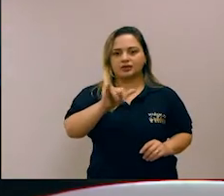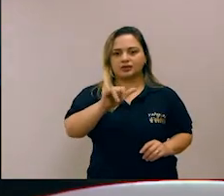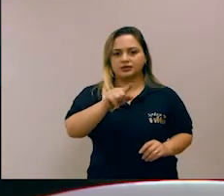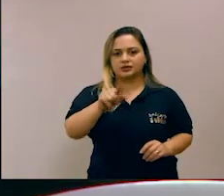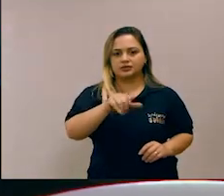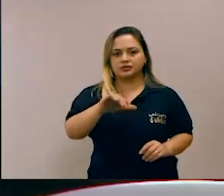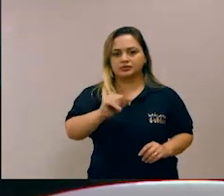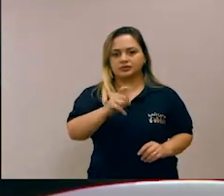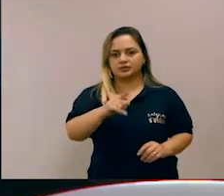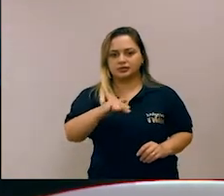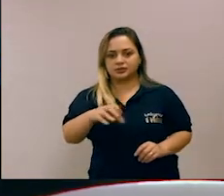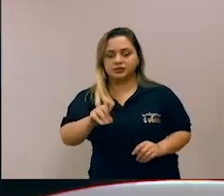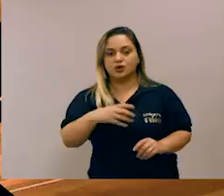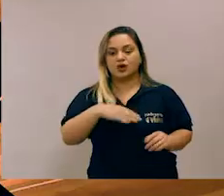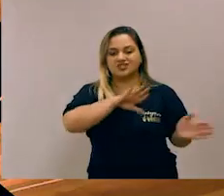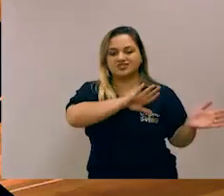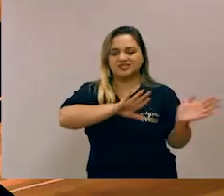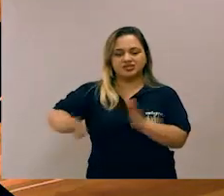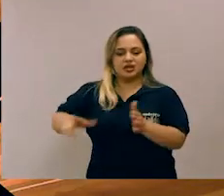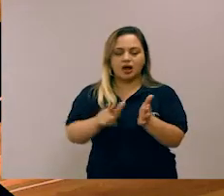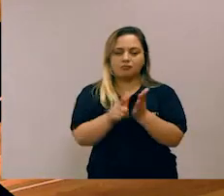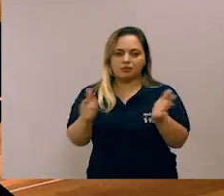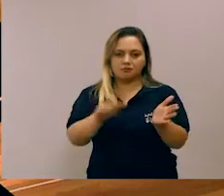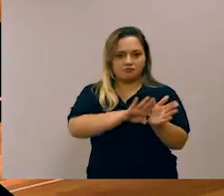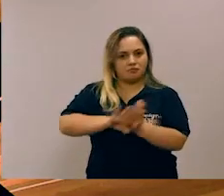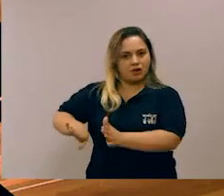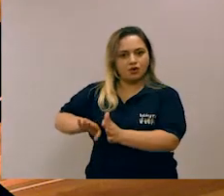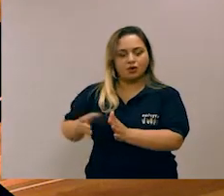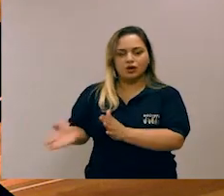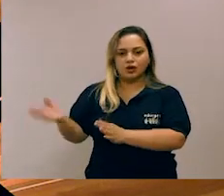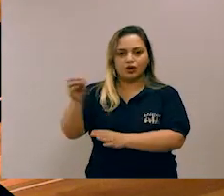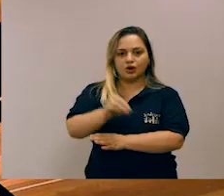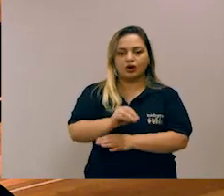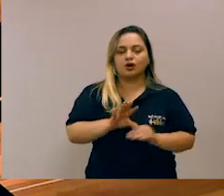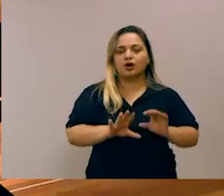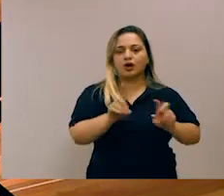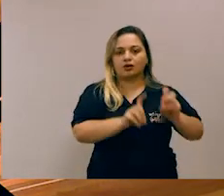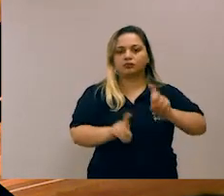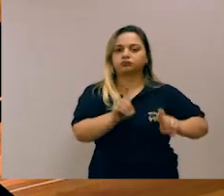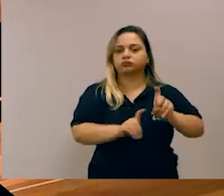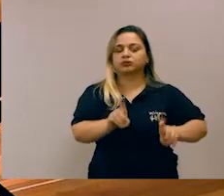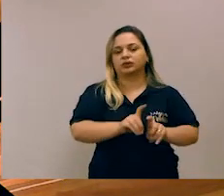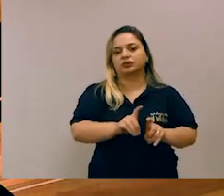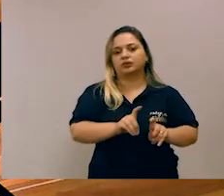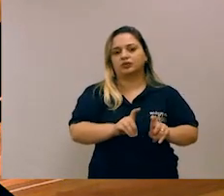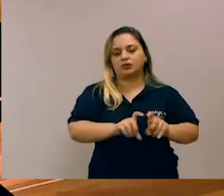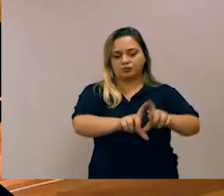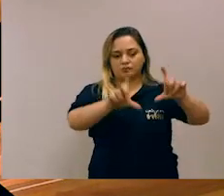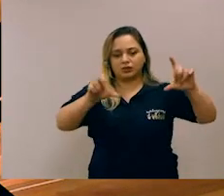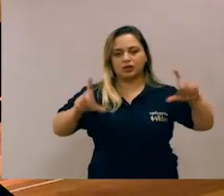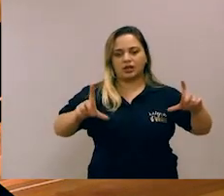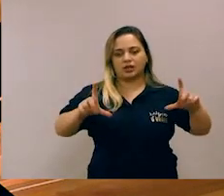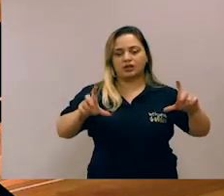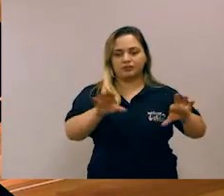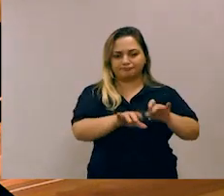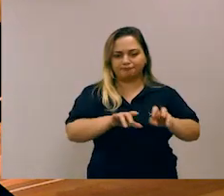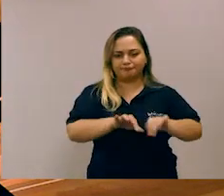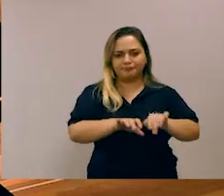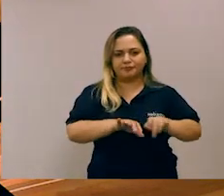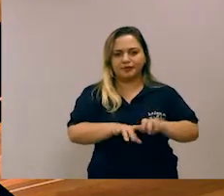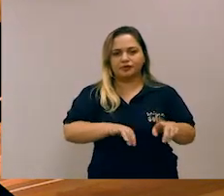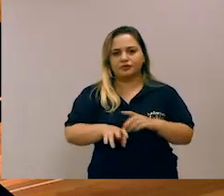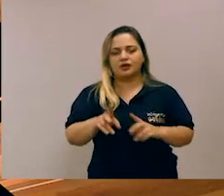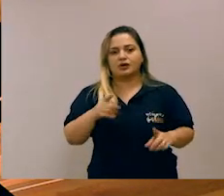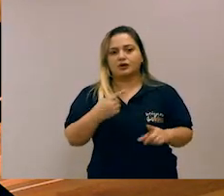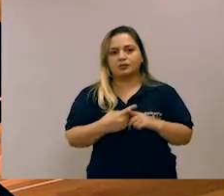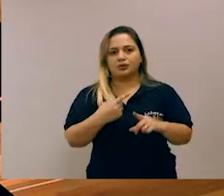paper and to use screens and pixels. The second, it's less visible, but it's more sensitive,